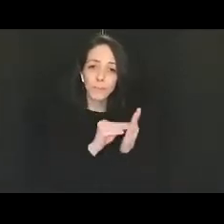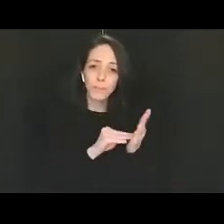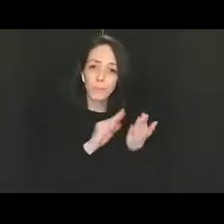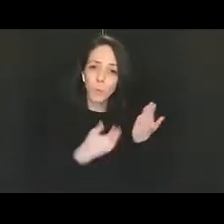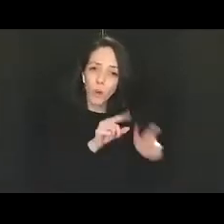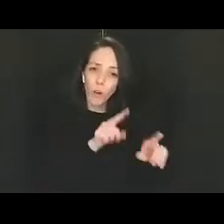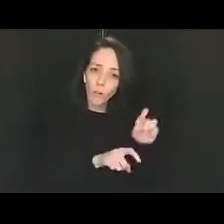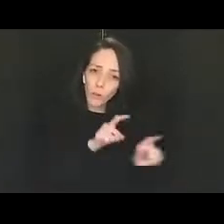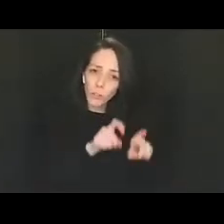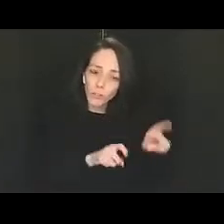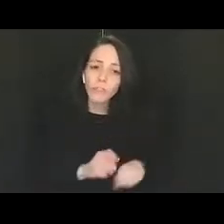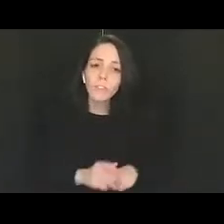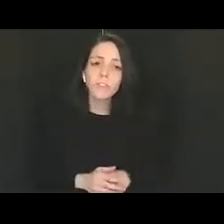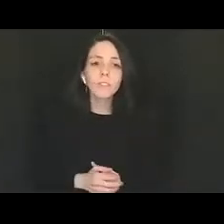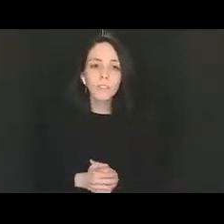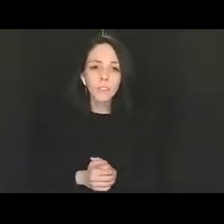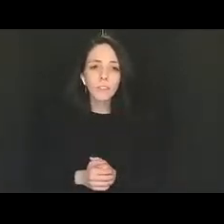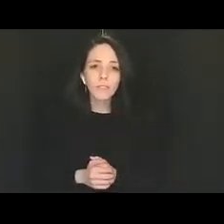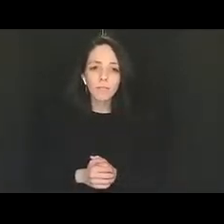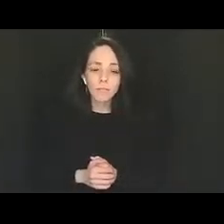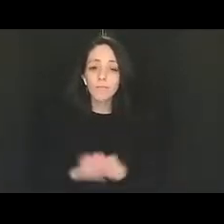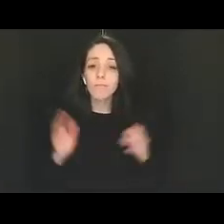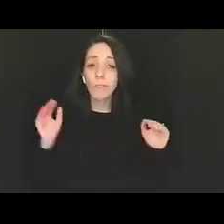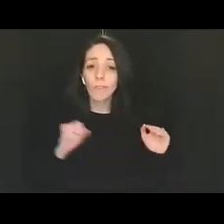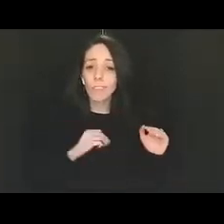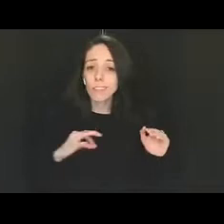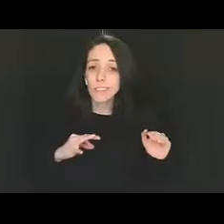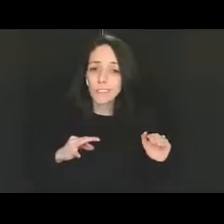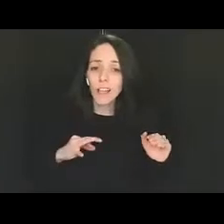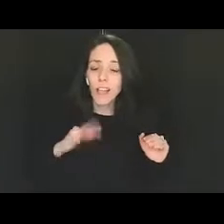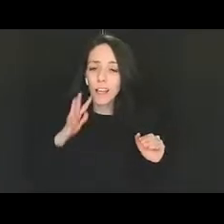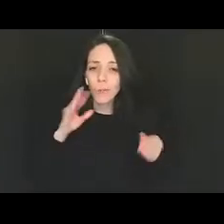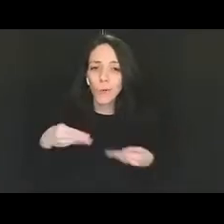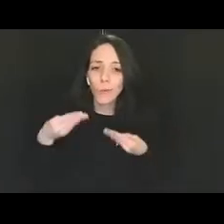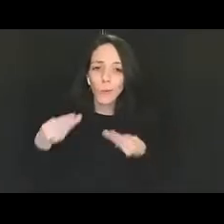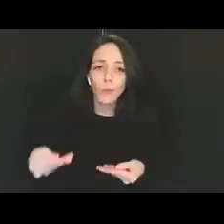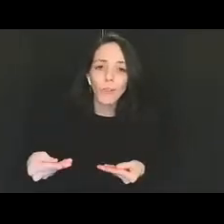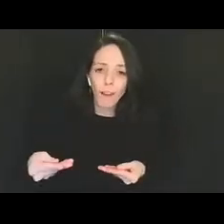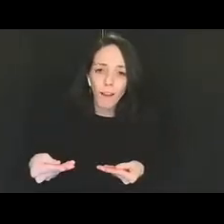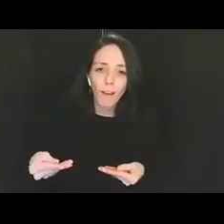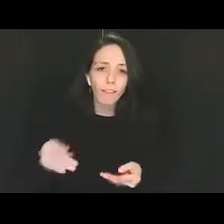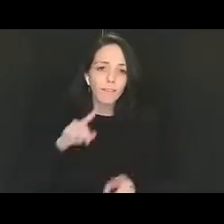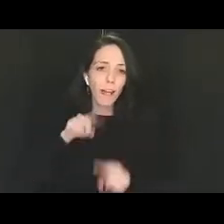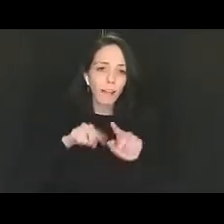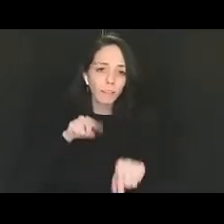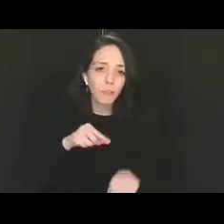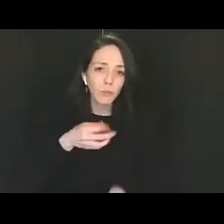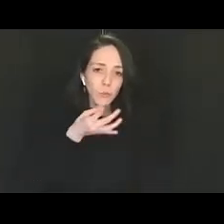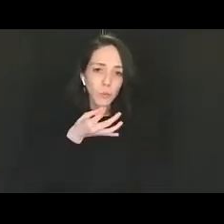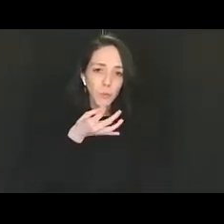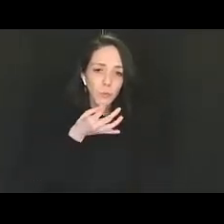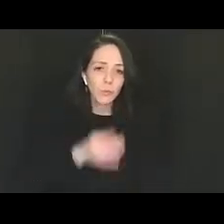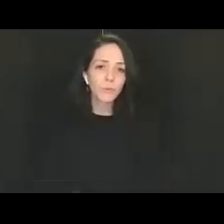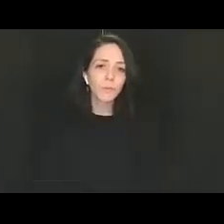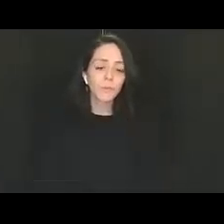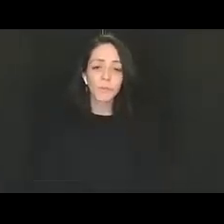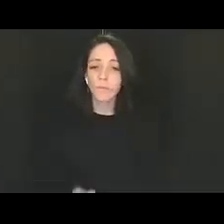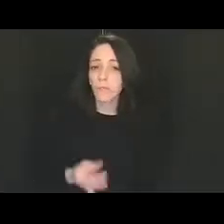hopefully the staff will provide the answers if I